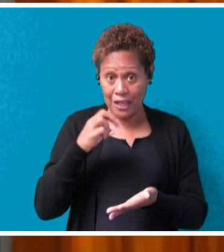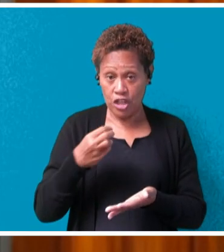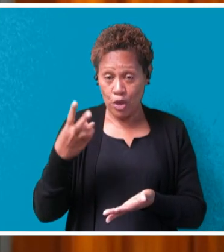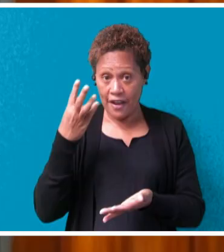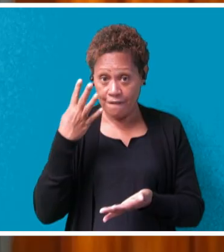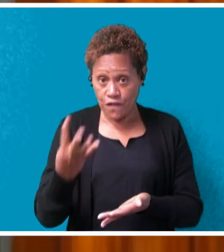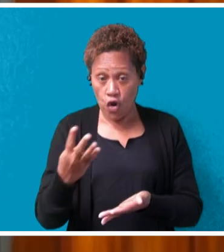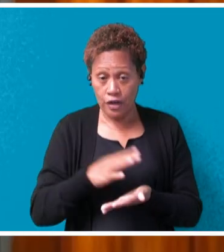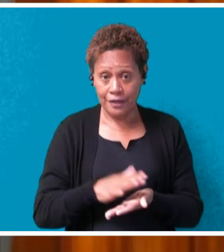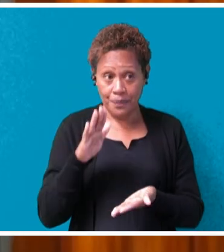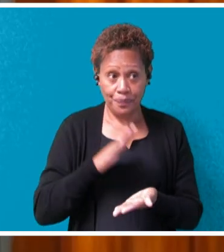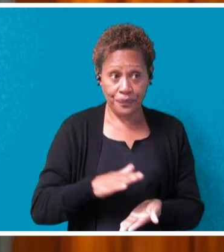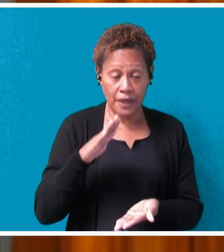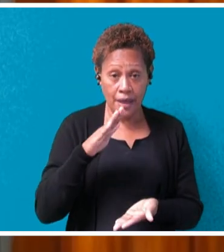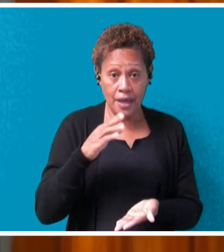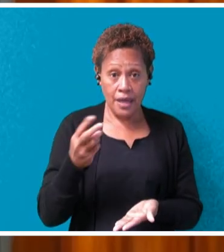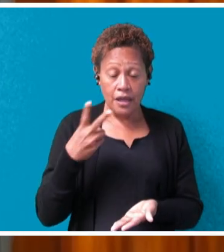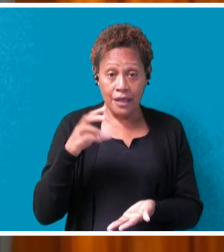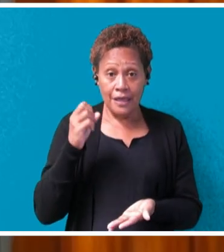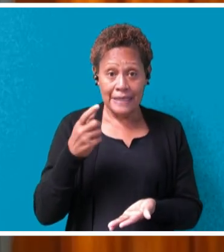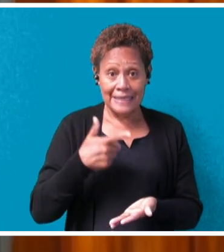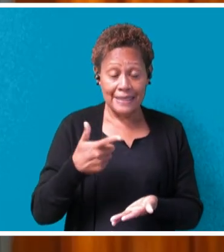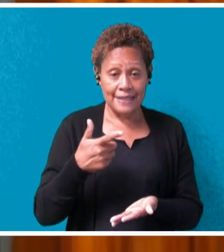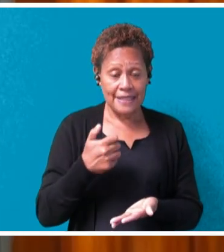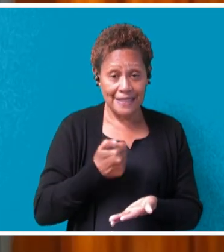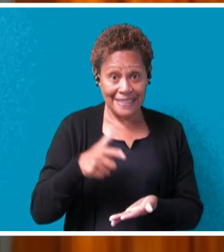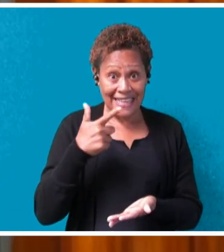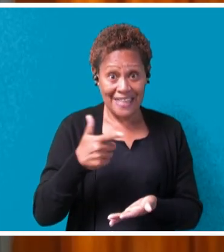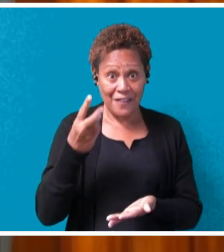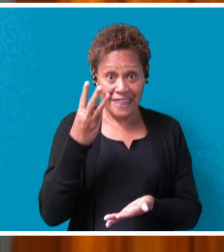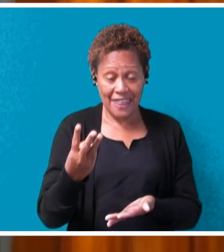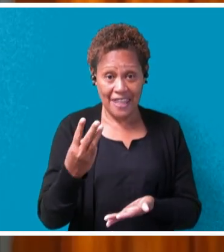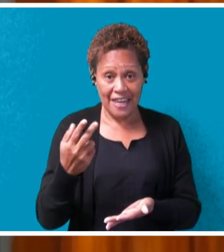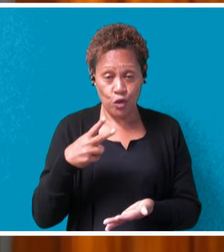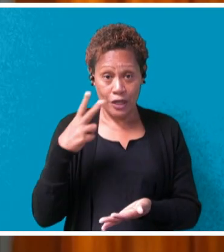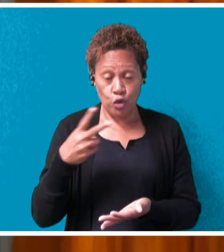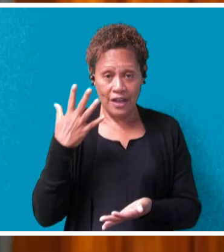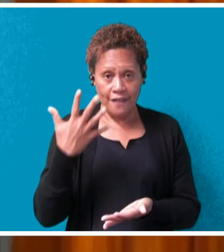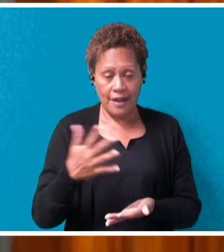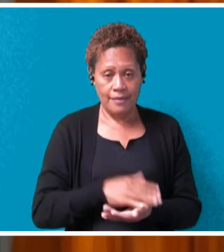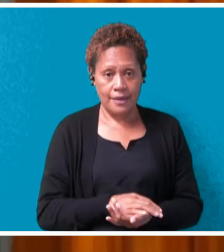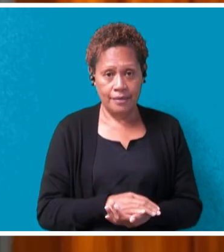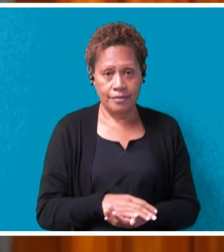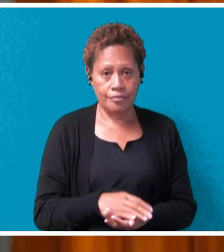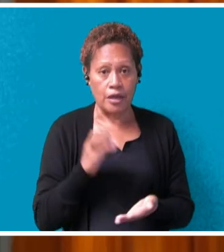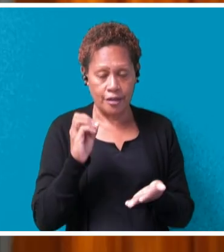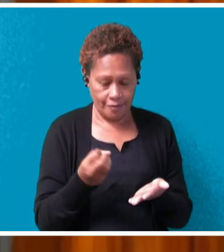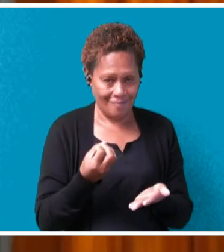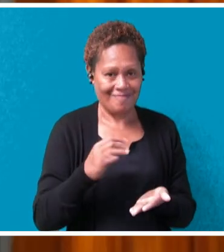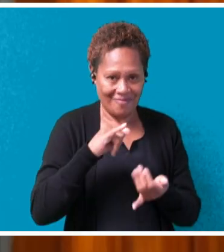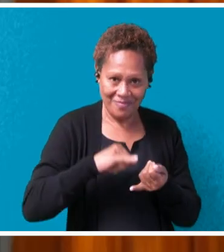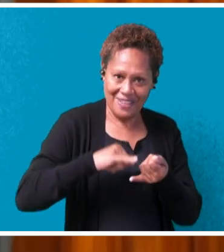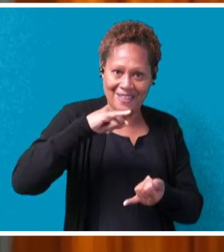reached 673 in 2025. The consistent growth in appointments demonstrate the